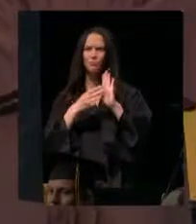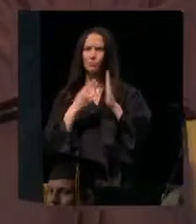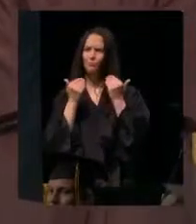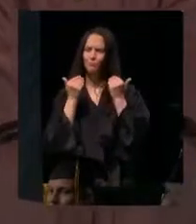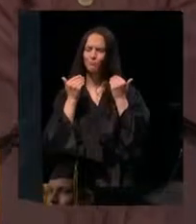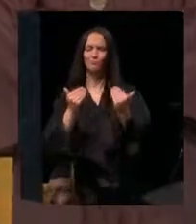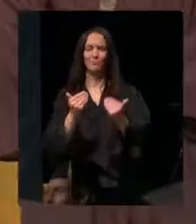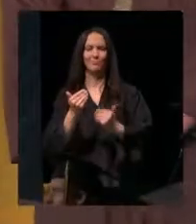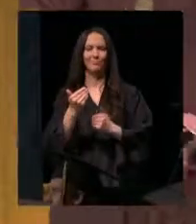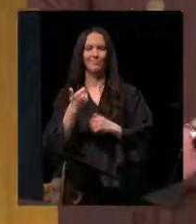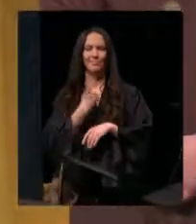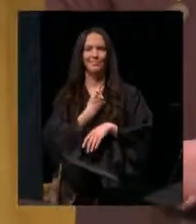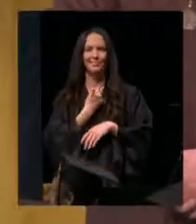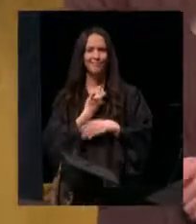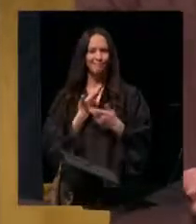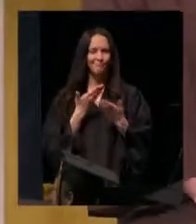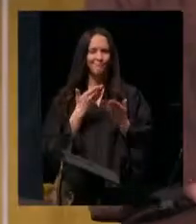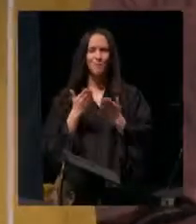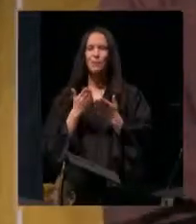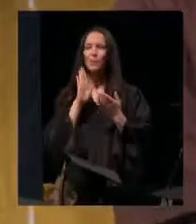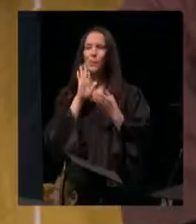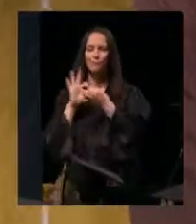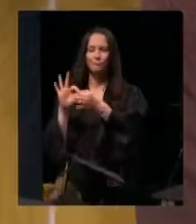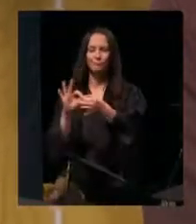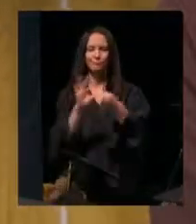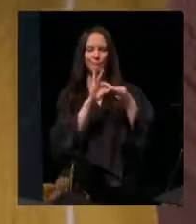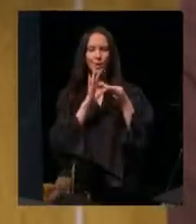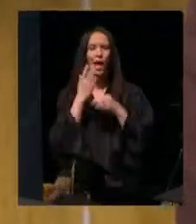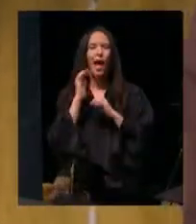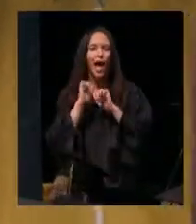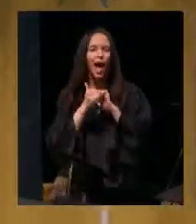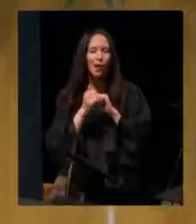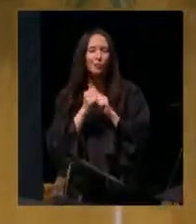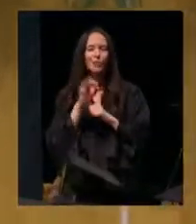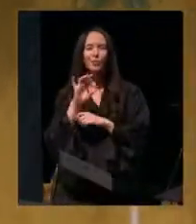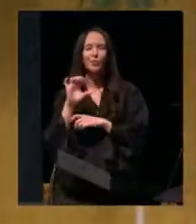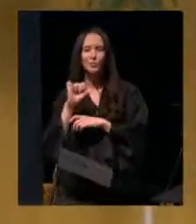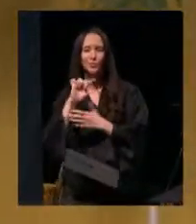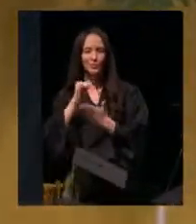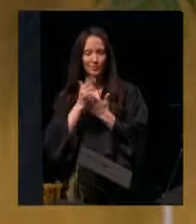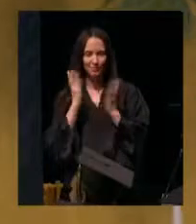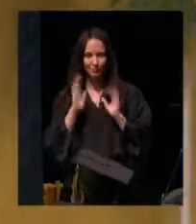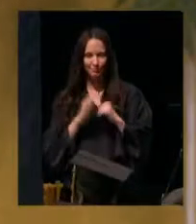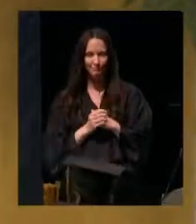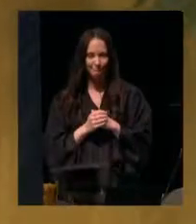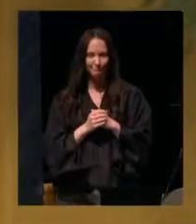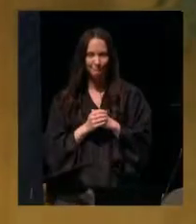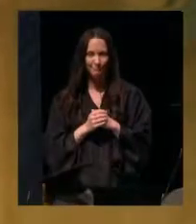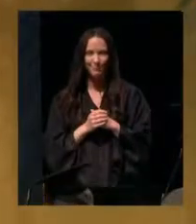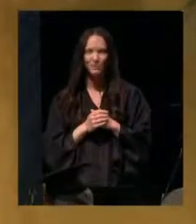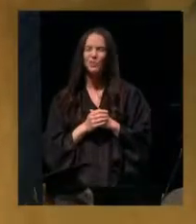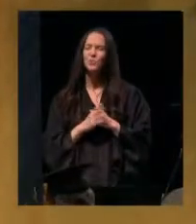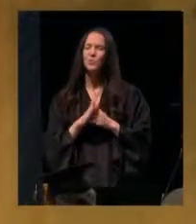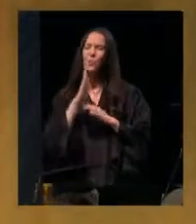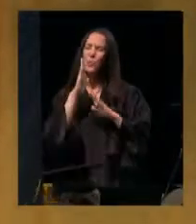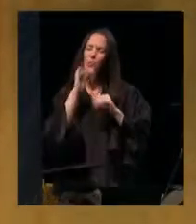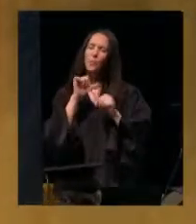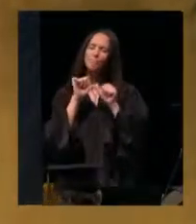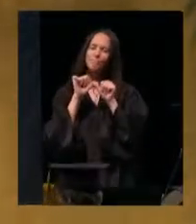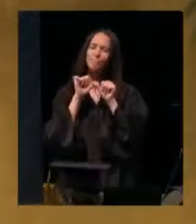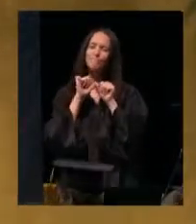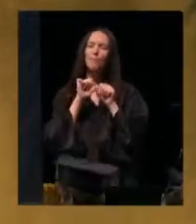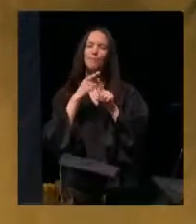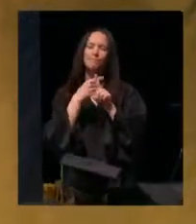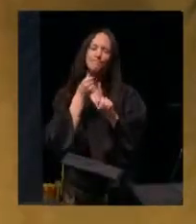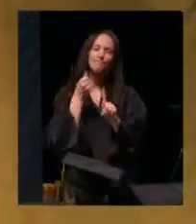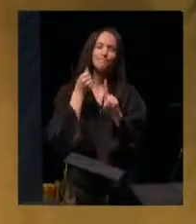paths, but all will be connected by being Fargo South graduates. I hope from here we continue to make a positive impact on our community and take